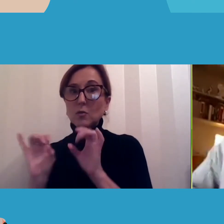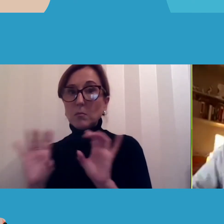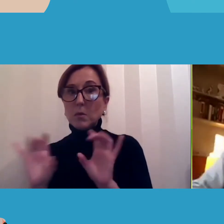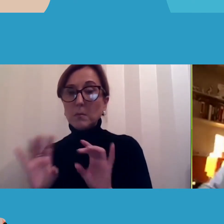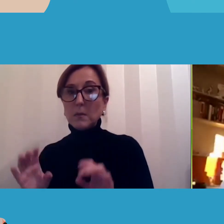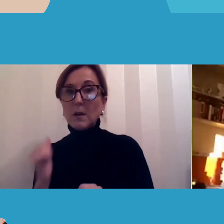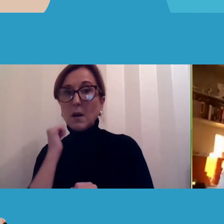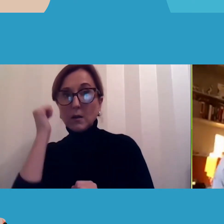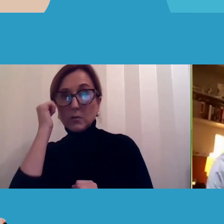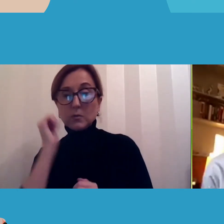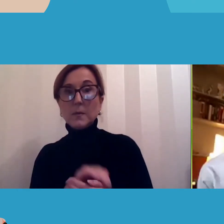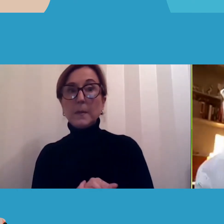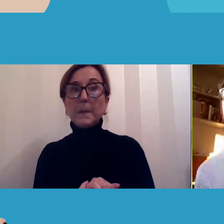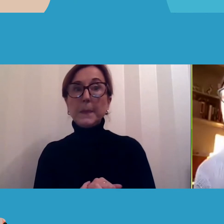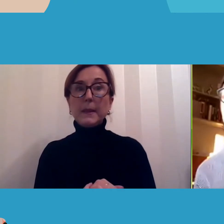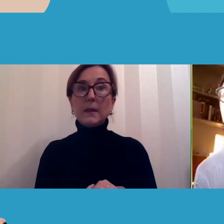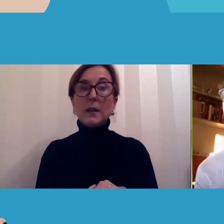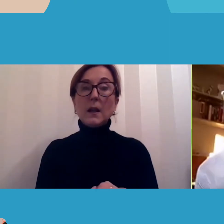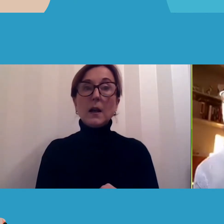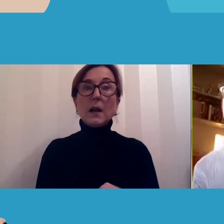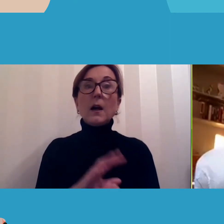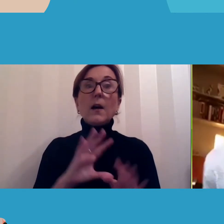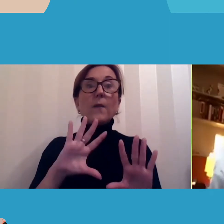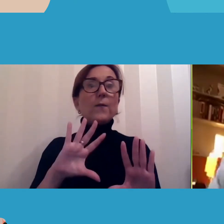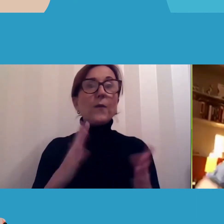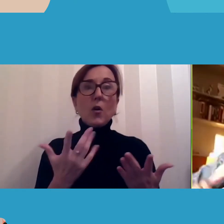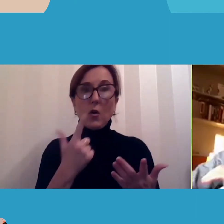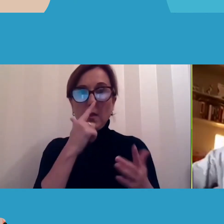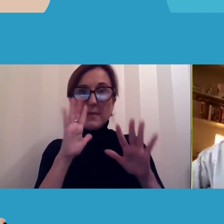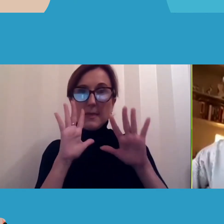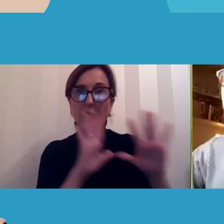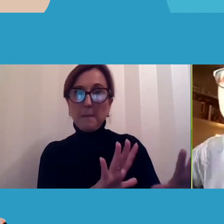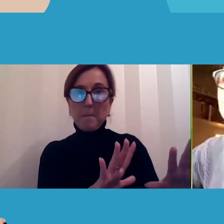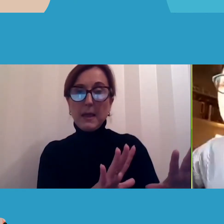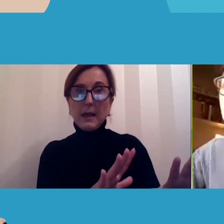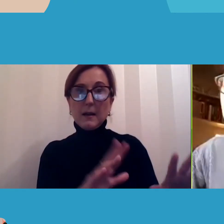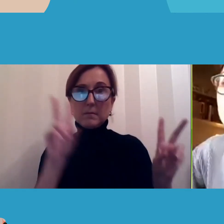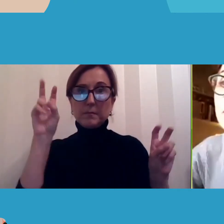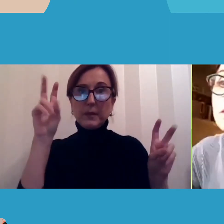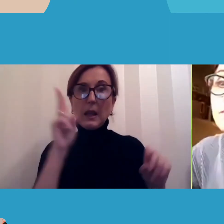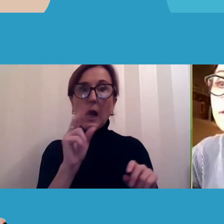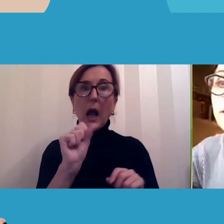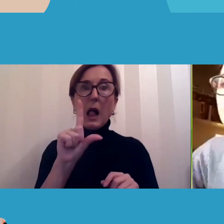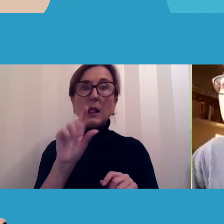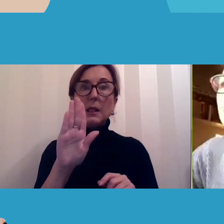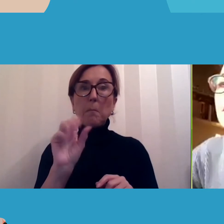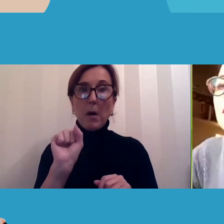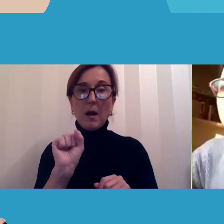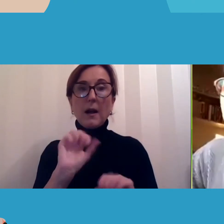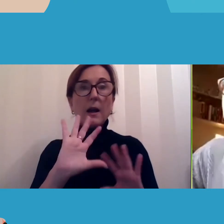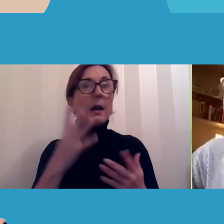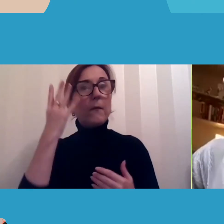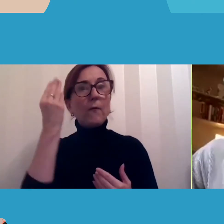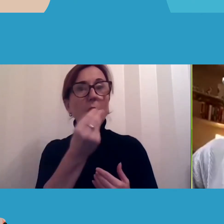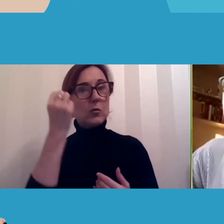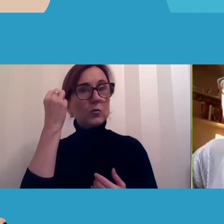well-known experts dealing with the area of hate crimes. So when it comes to